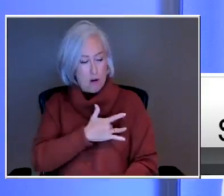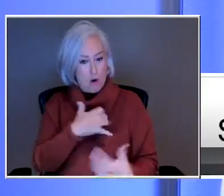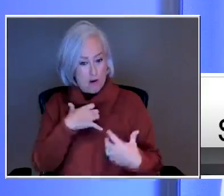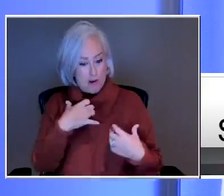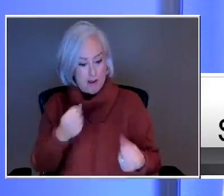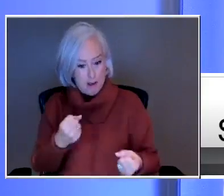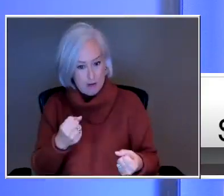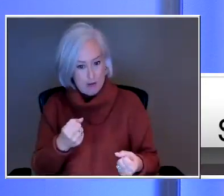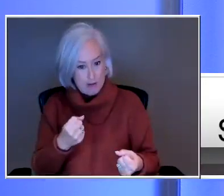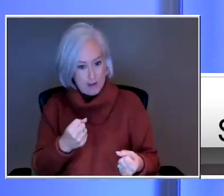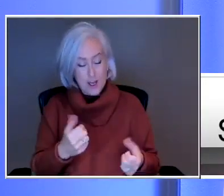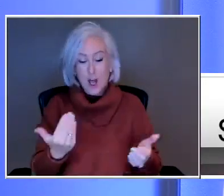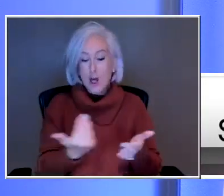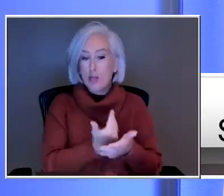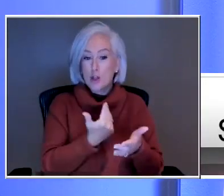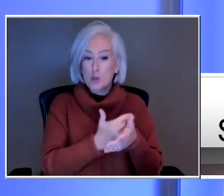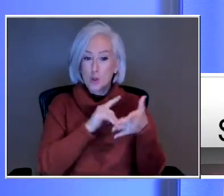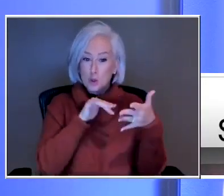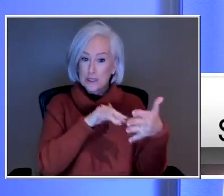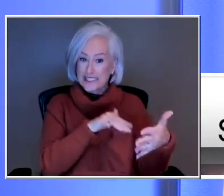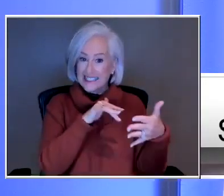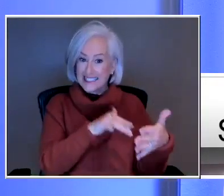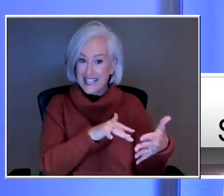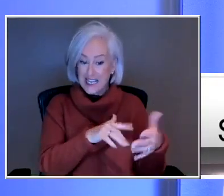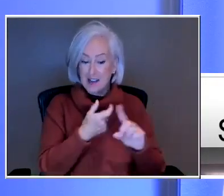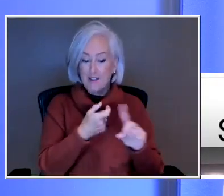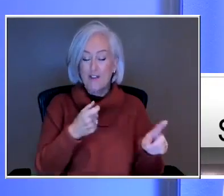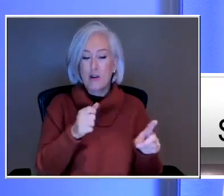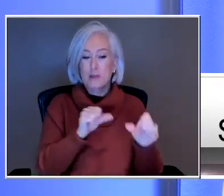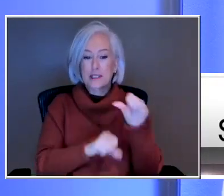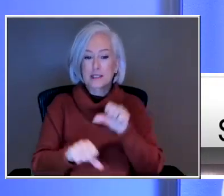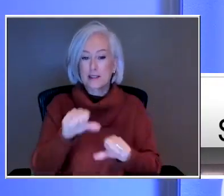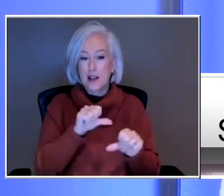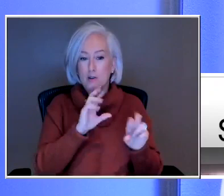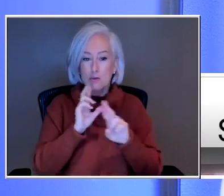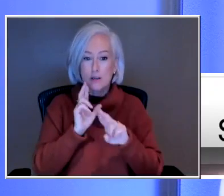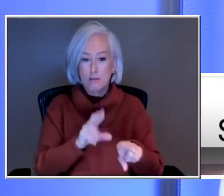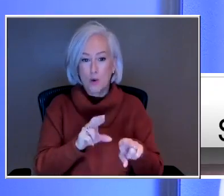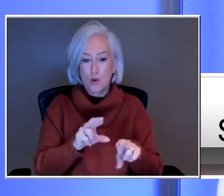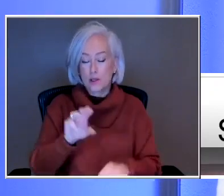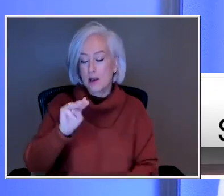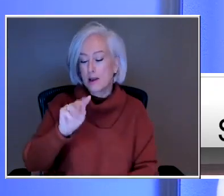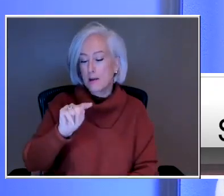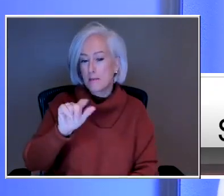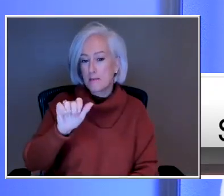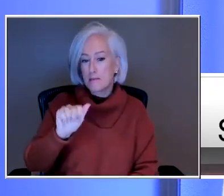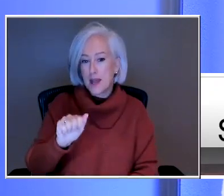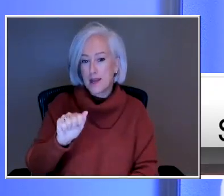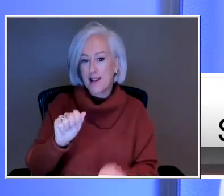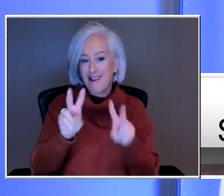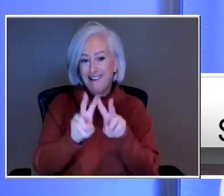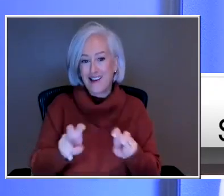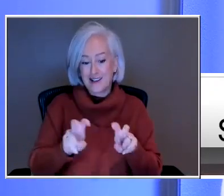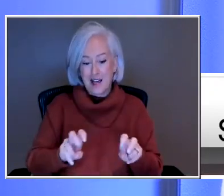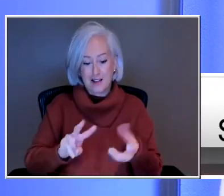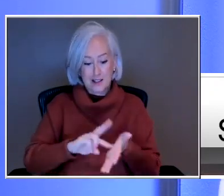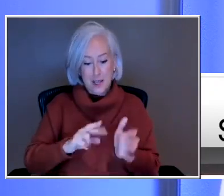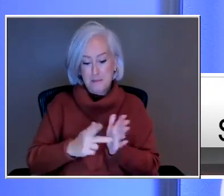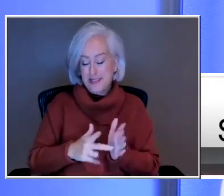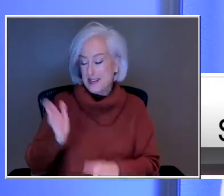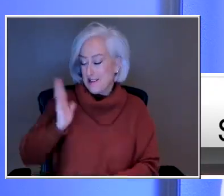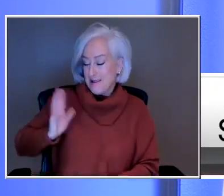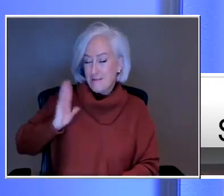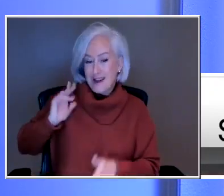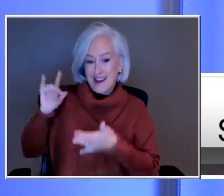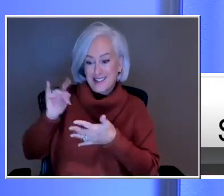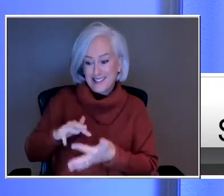This newest study in Scientific Reports was a meta-analysis. So it took some of those other previous studies and it tried to combine all